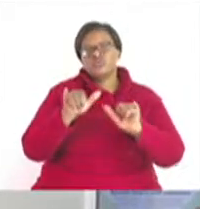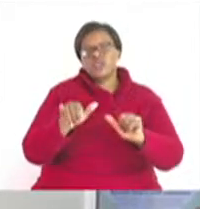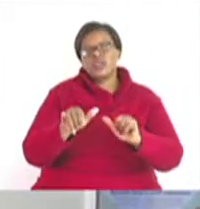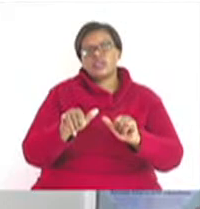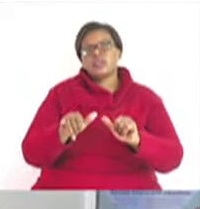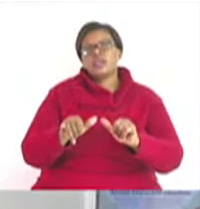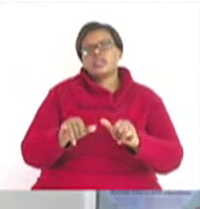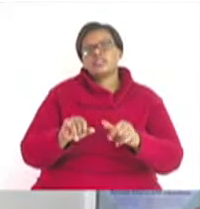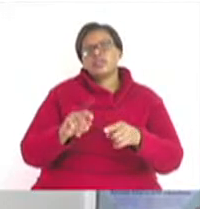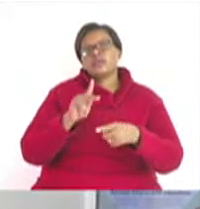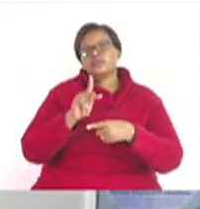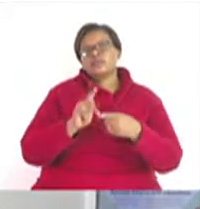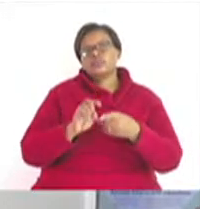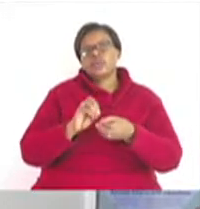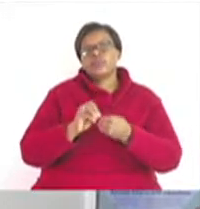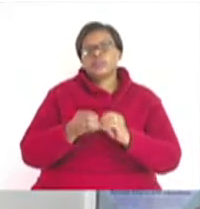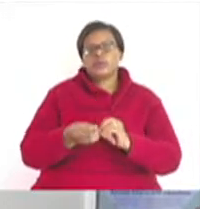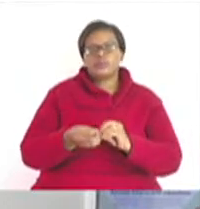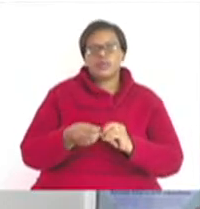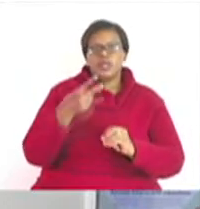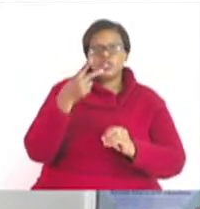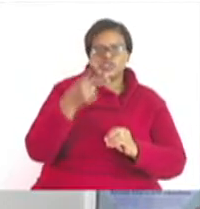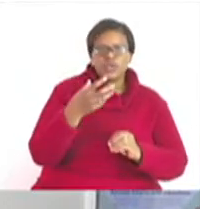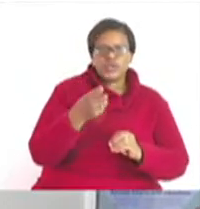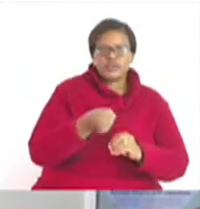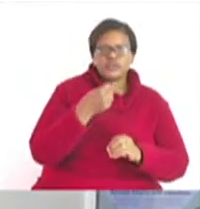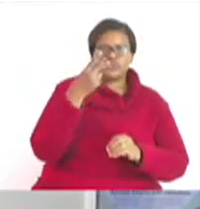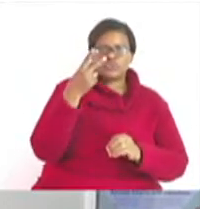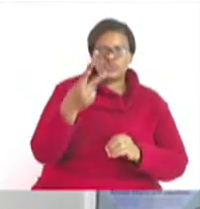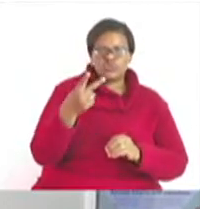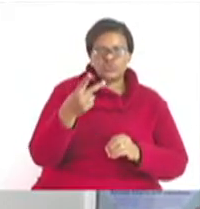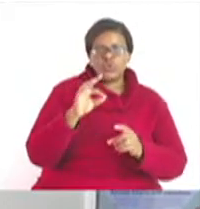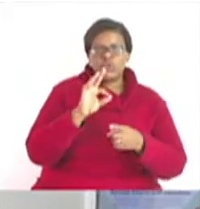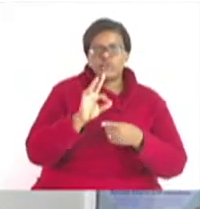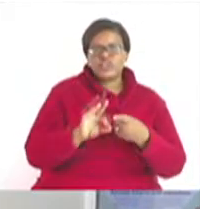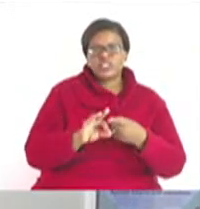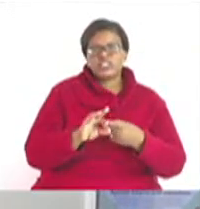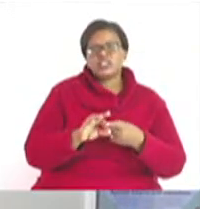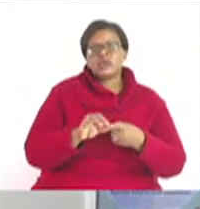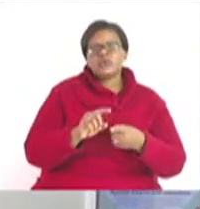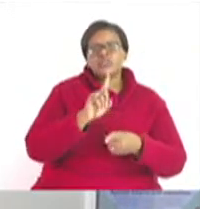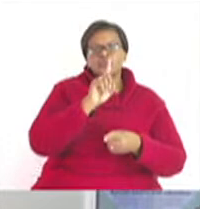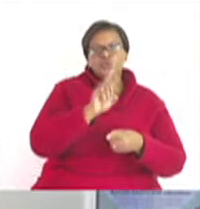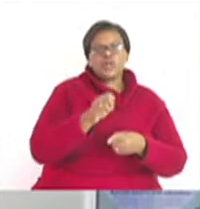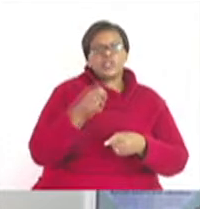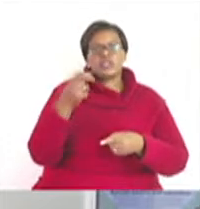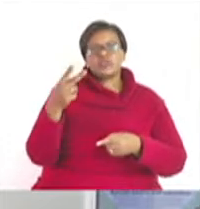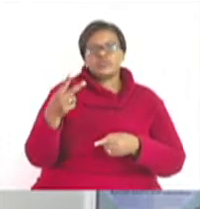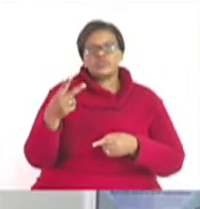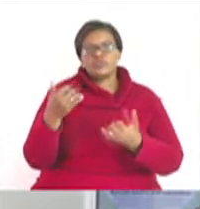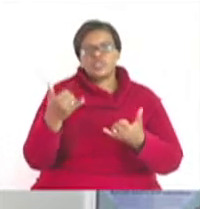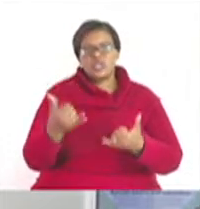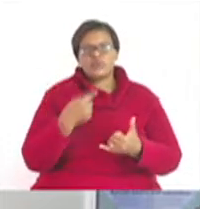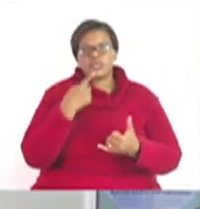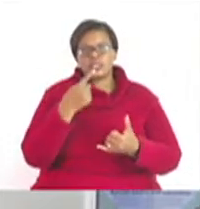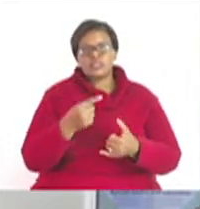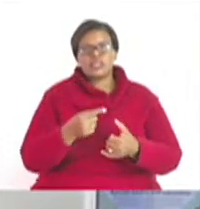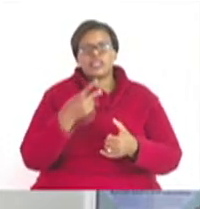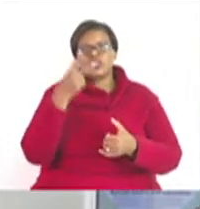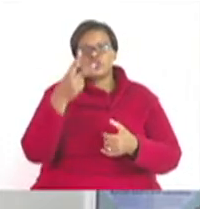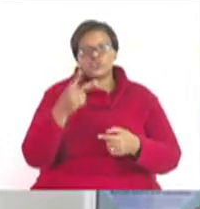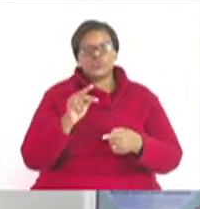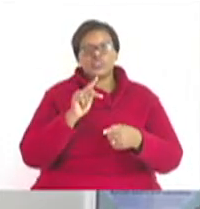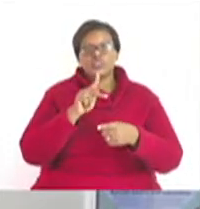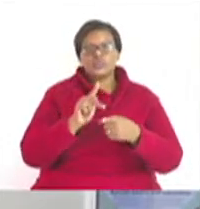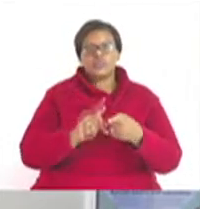2 have 2 factors, which is 1 and 2. So in this case,